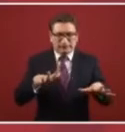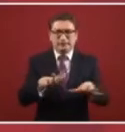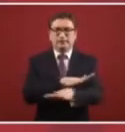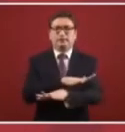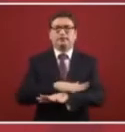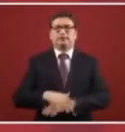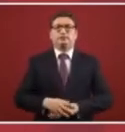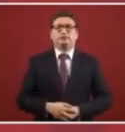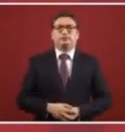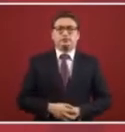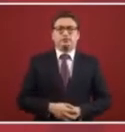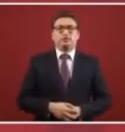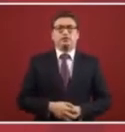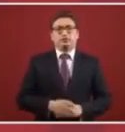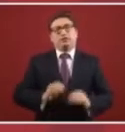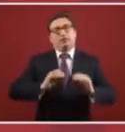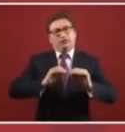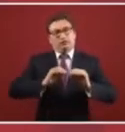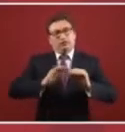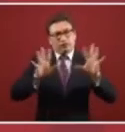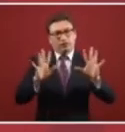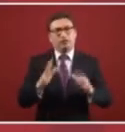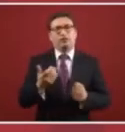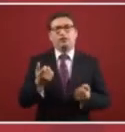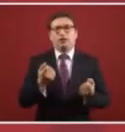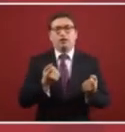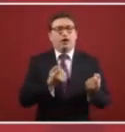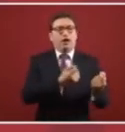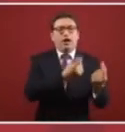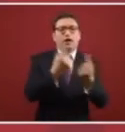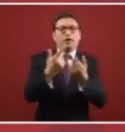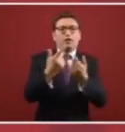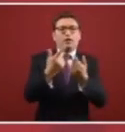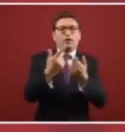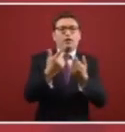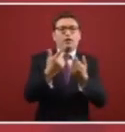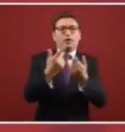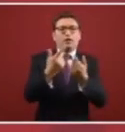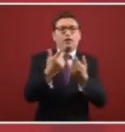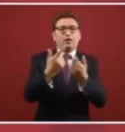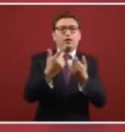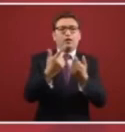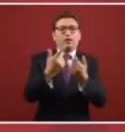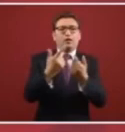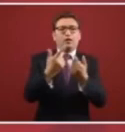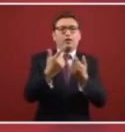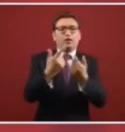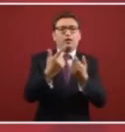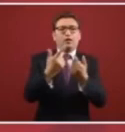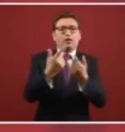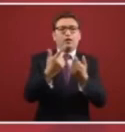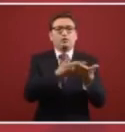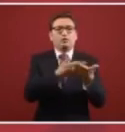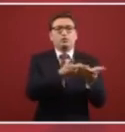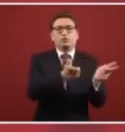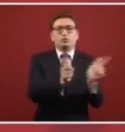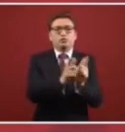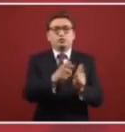Desde luego, hay quienes tienen una visión distinta. Of course, there are those that have a different